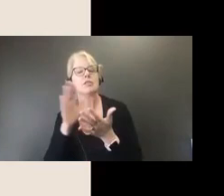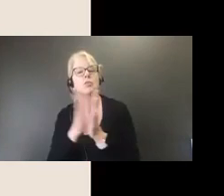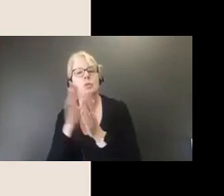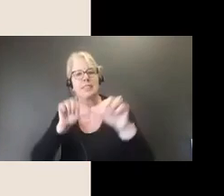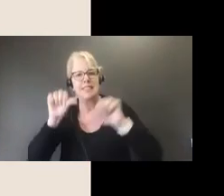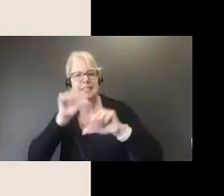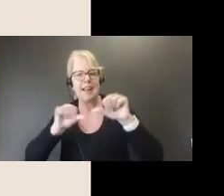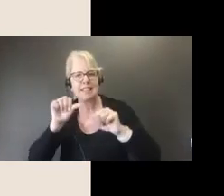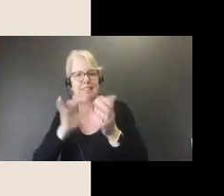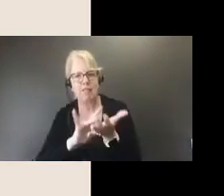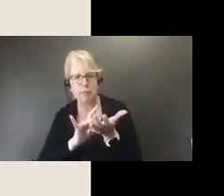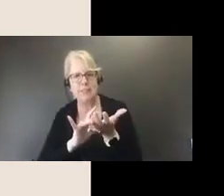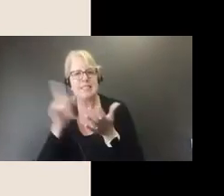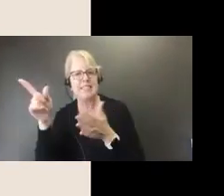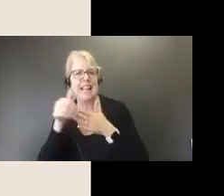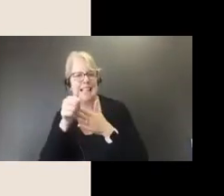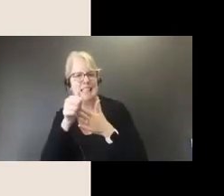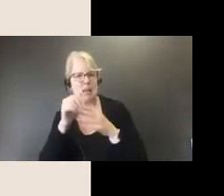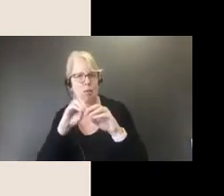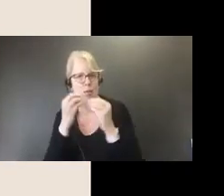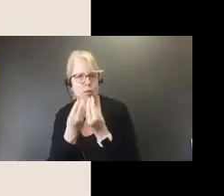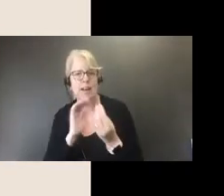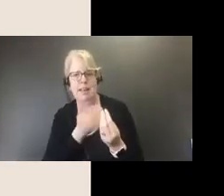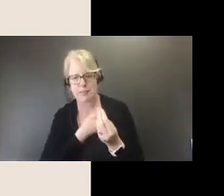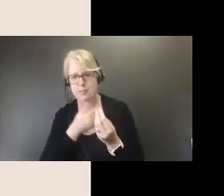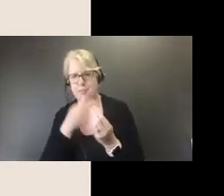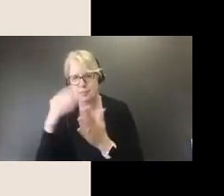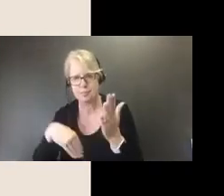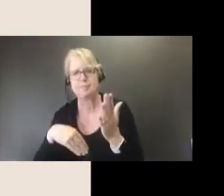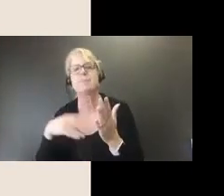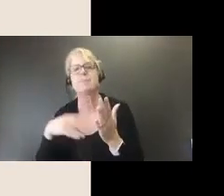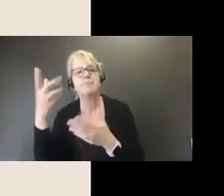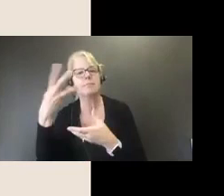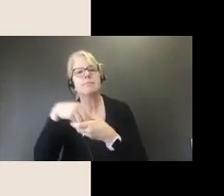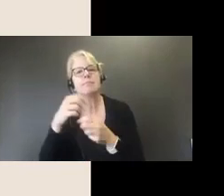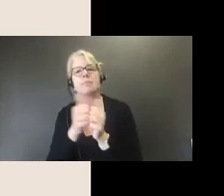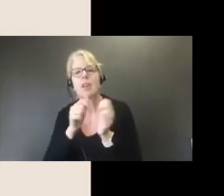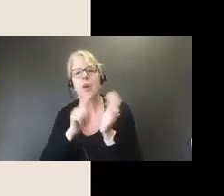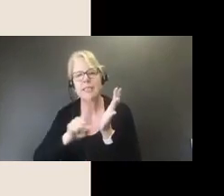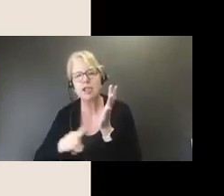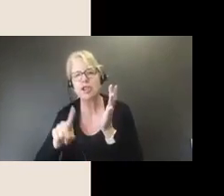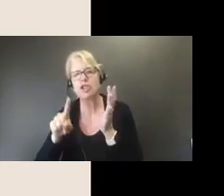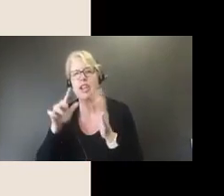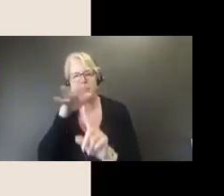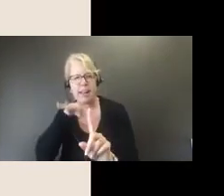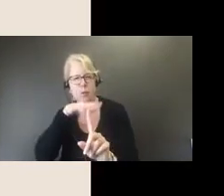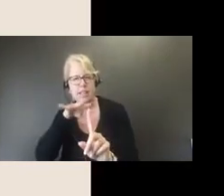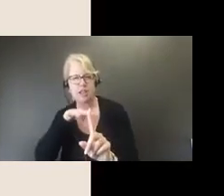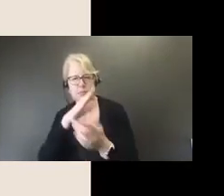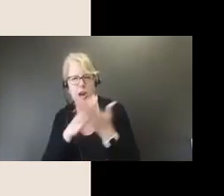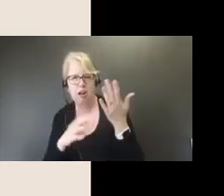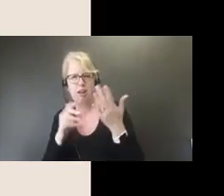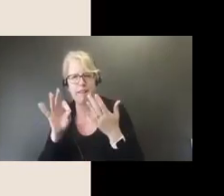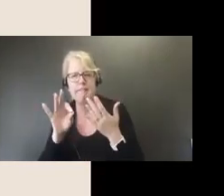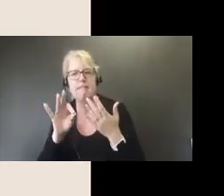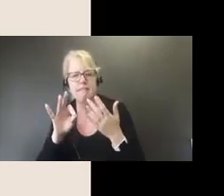lead agency on, or the lead organization on our application, and they were involved in the research and evaluation component of the pilot.